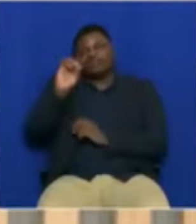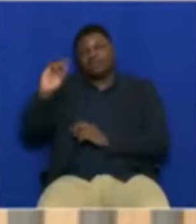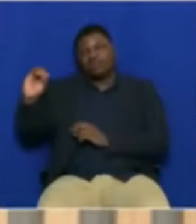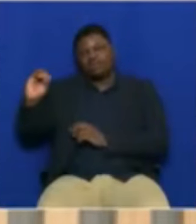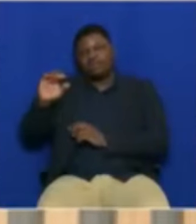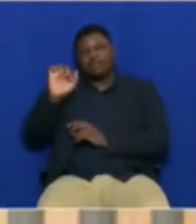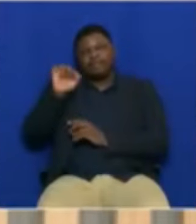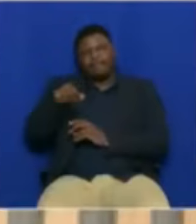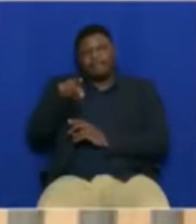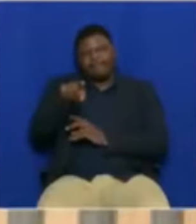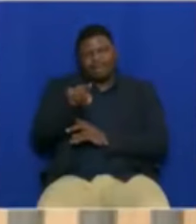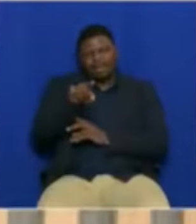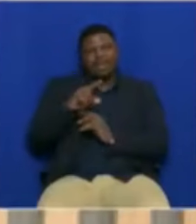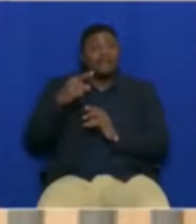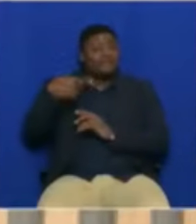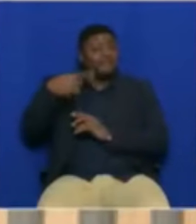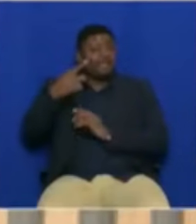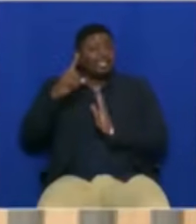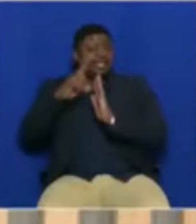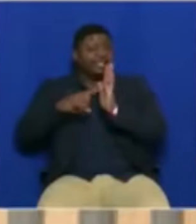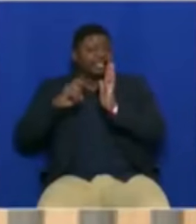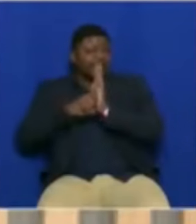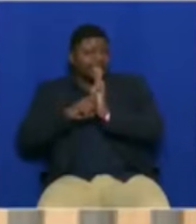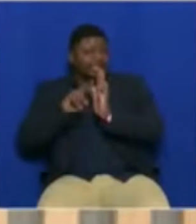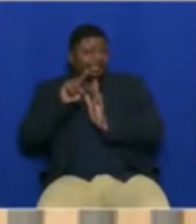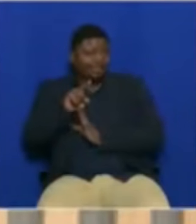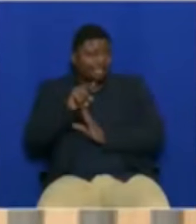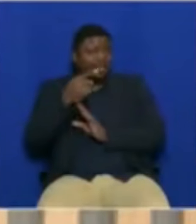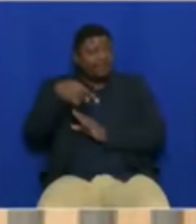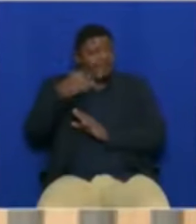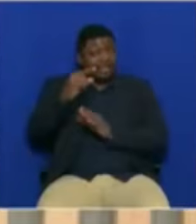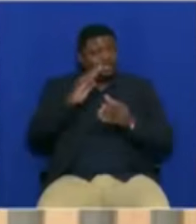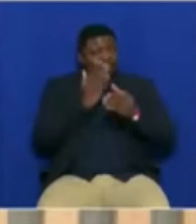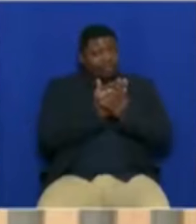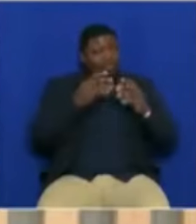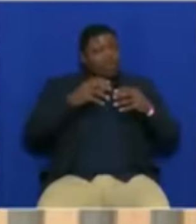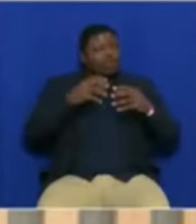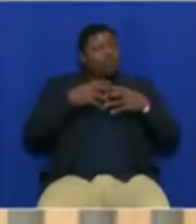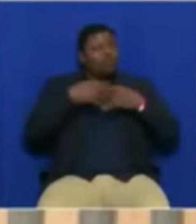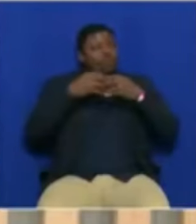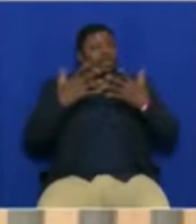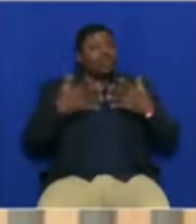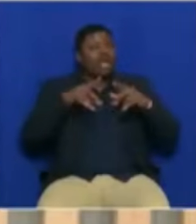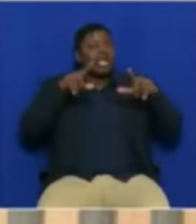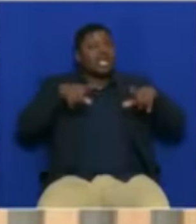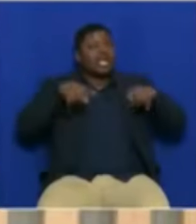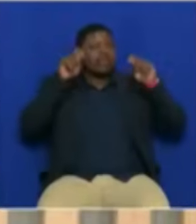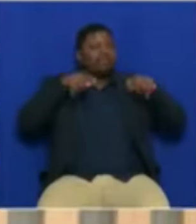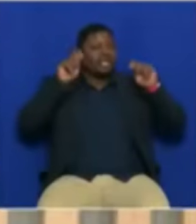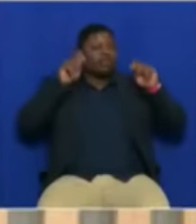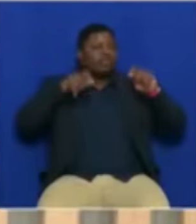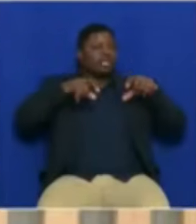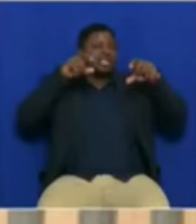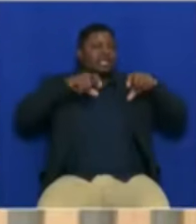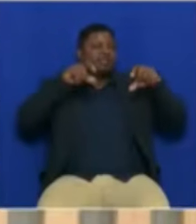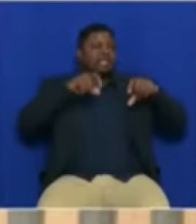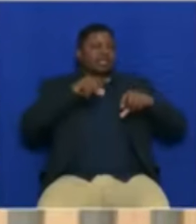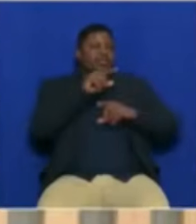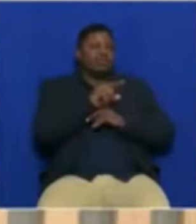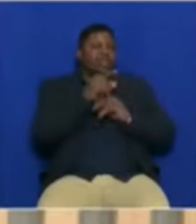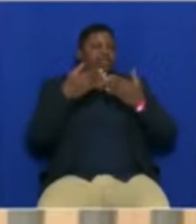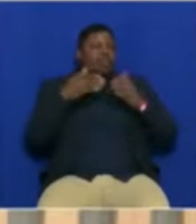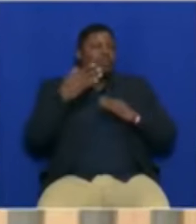I've confirmed that the first docket in Cape Town was, or at least that one of the dockets in Cape Town was opened on the 29th of